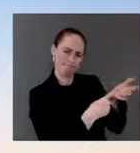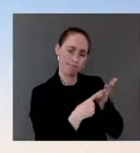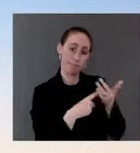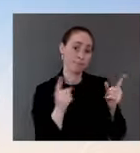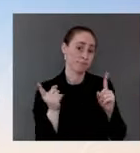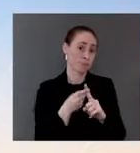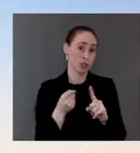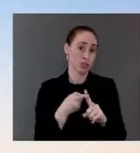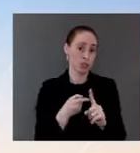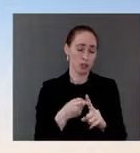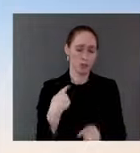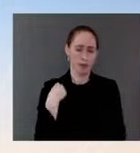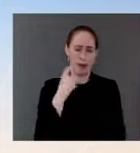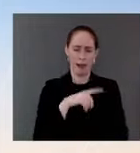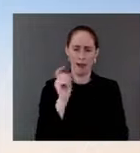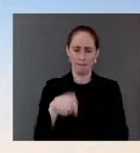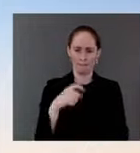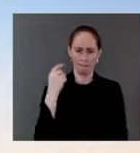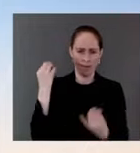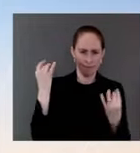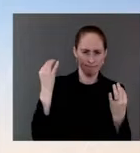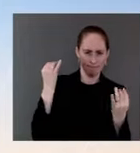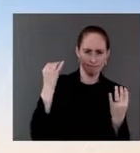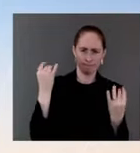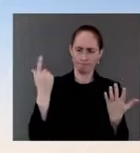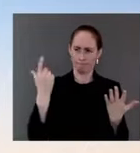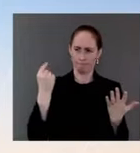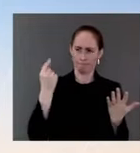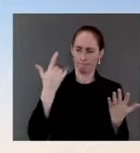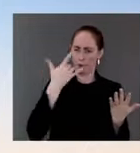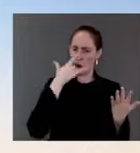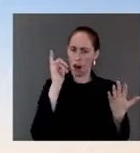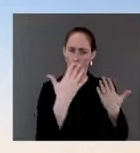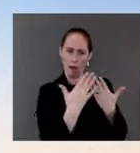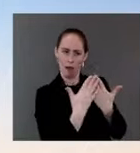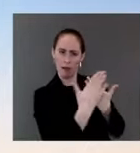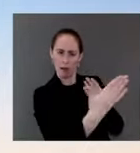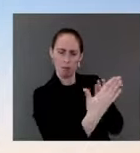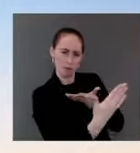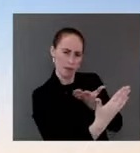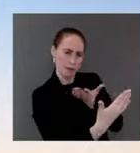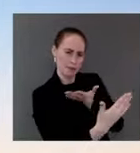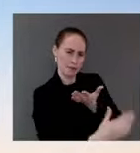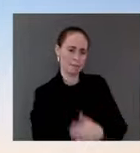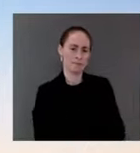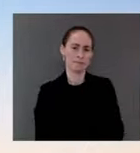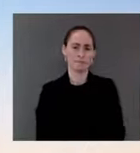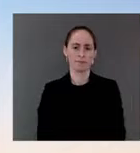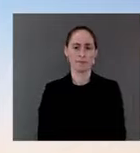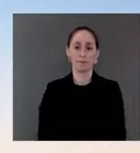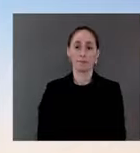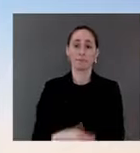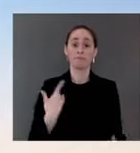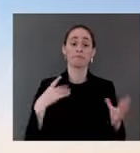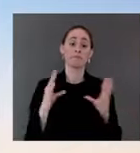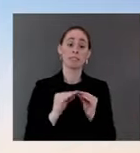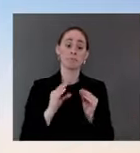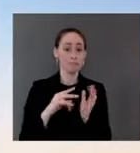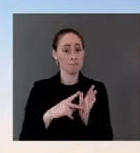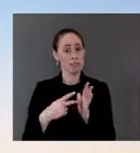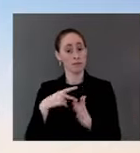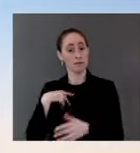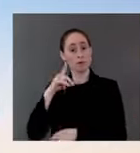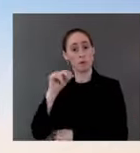daily basis with all of the players here, our European partners, at a range of levels. Obviously, you saw the president have the call with the